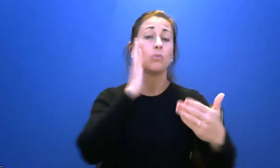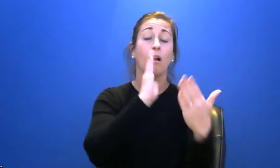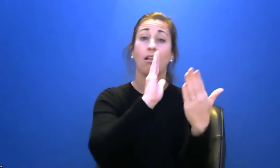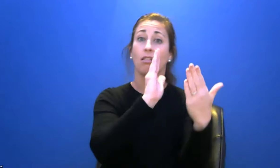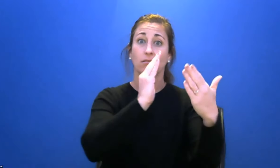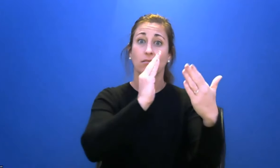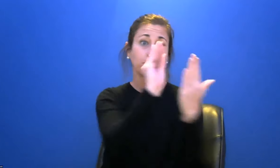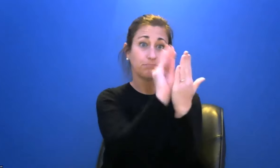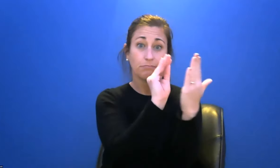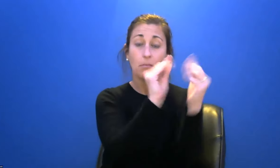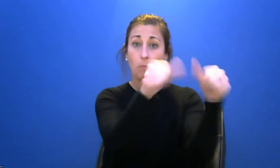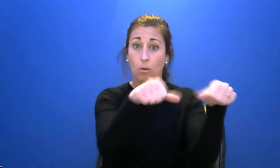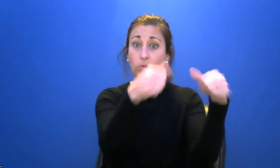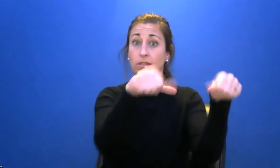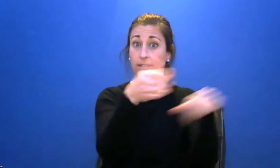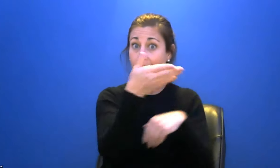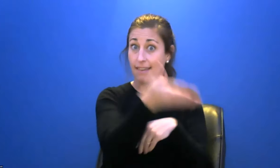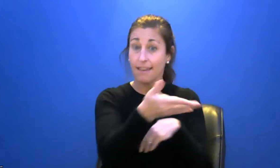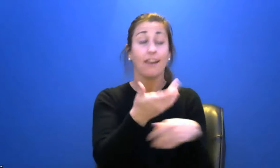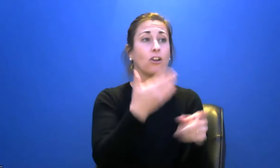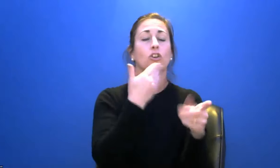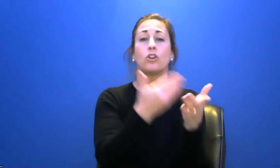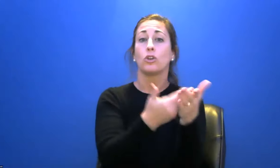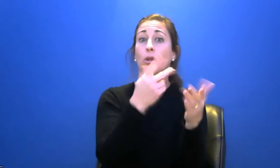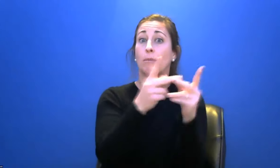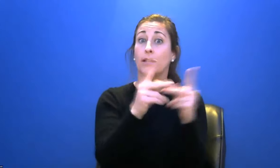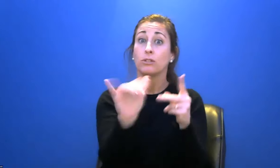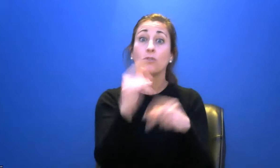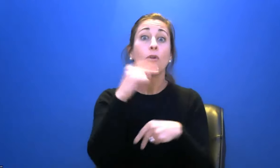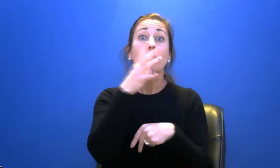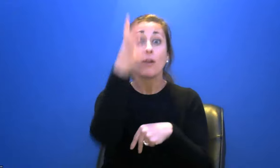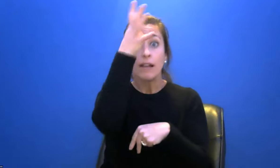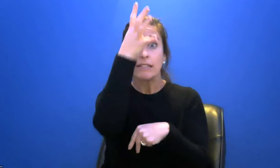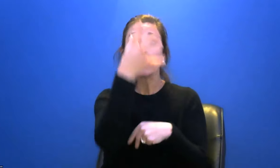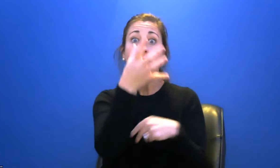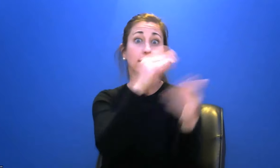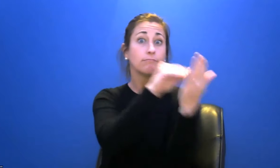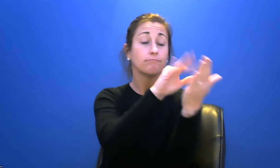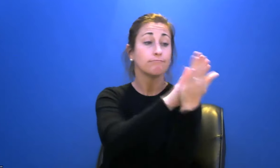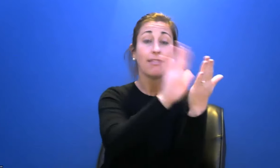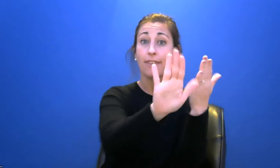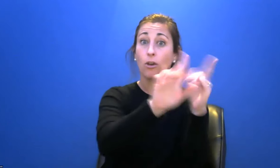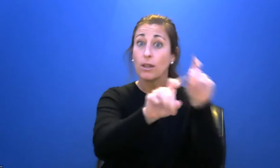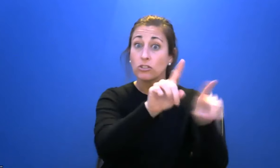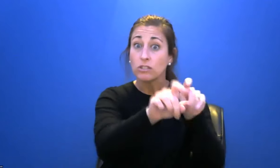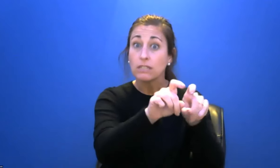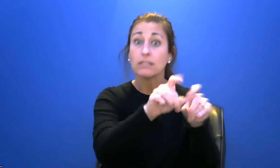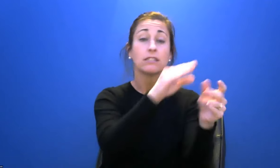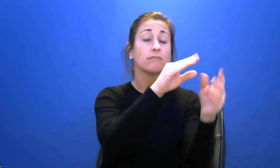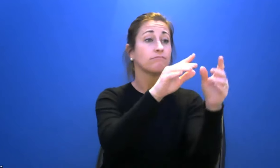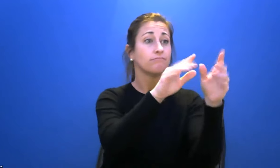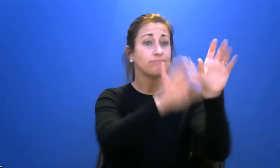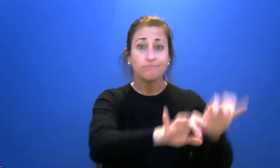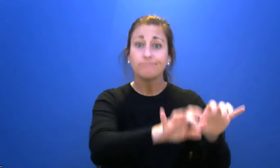on that dashboard for parents to ask questions and have their questions answered, and for input if there's